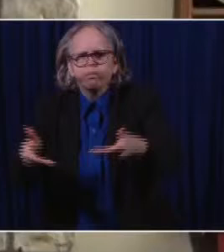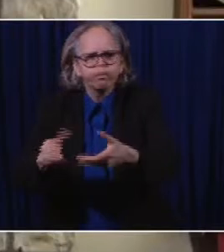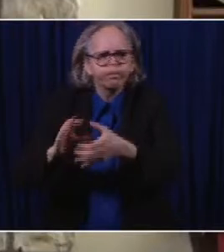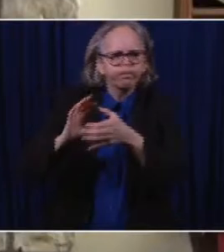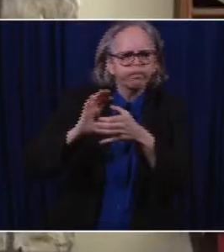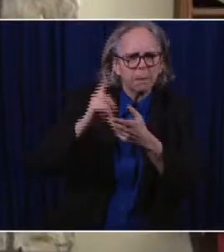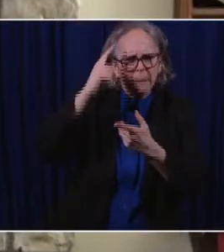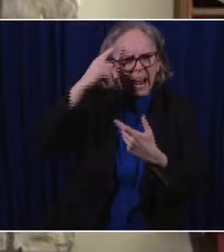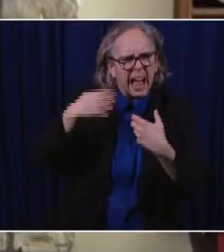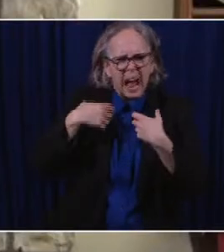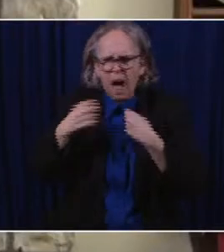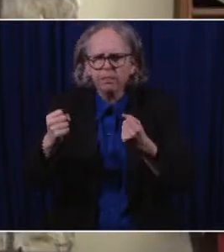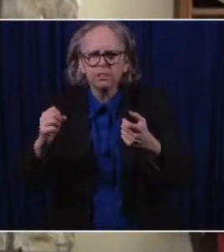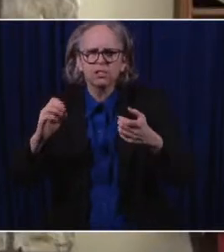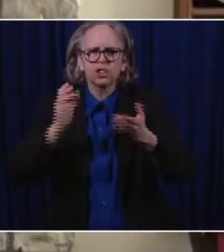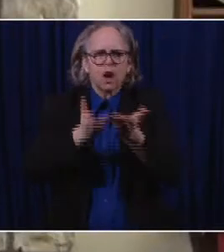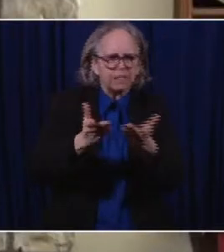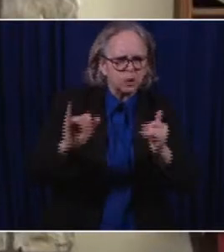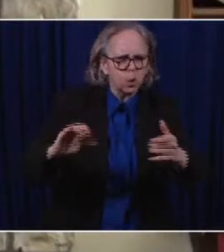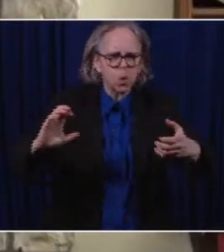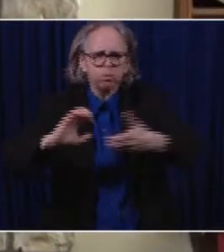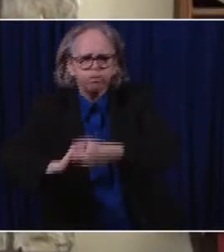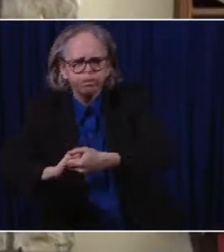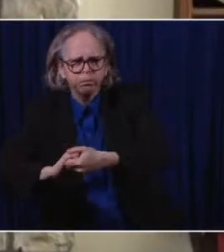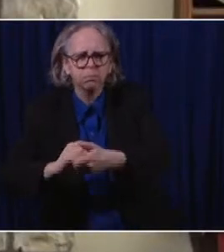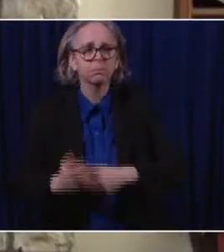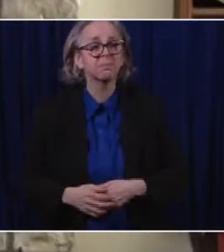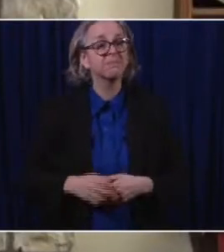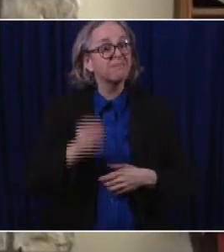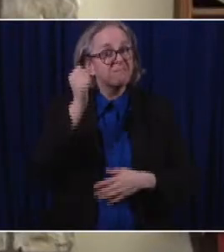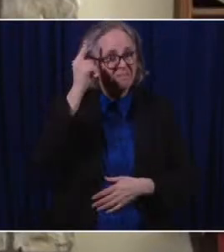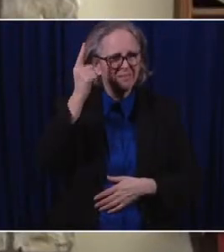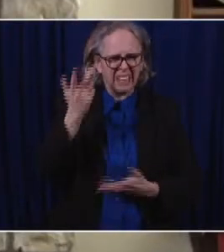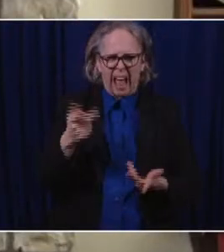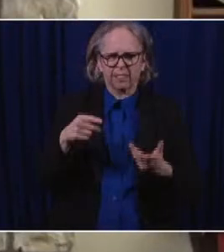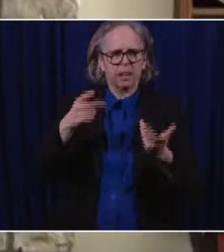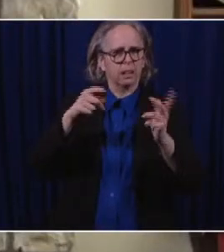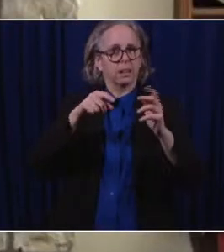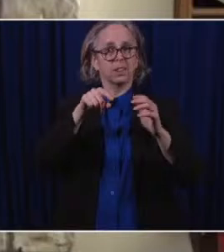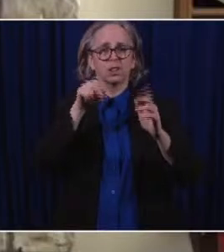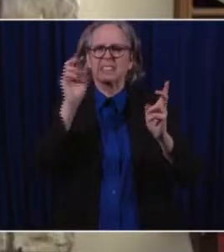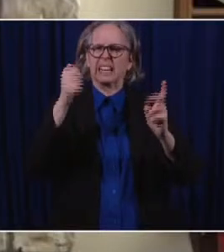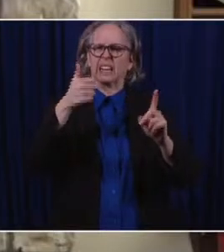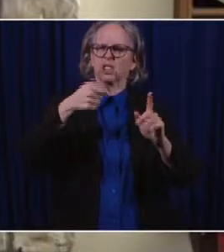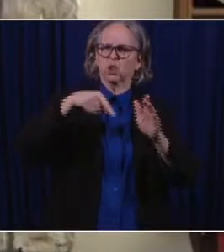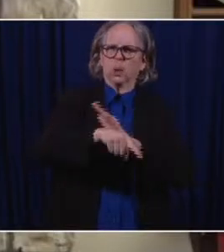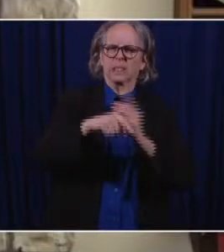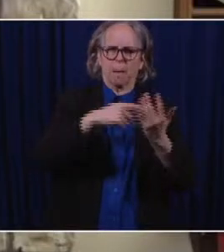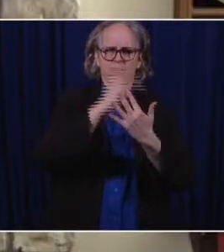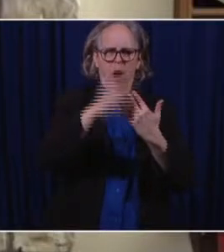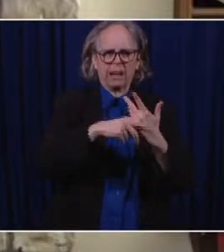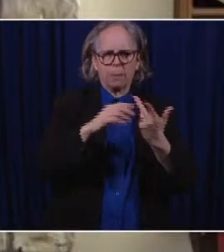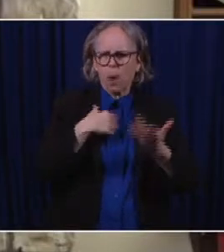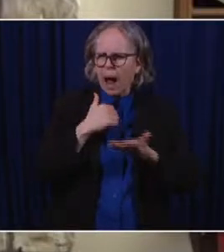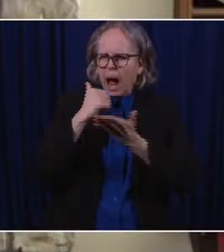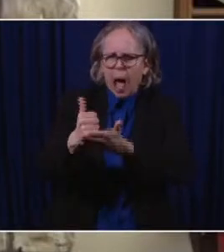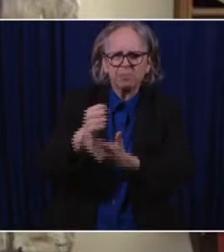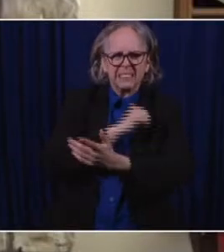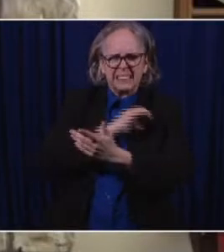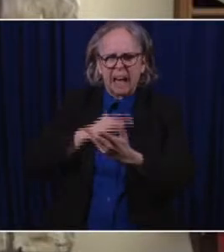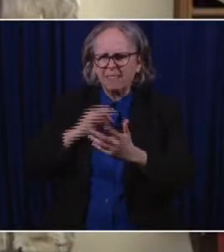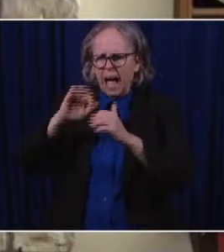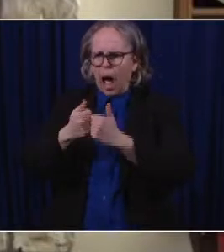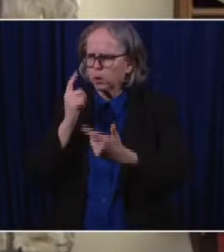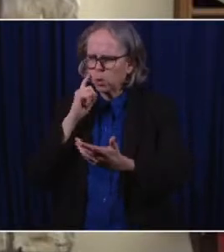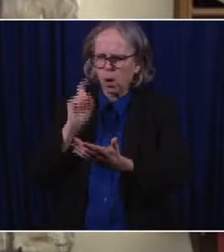climate, while the Signs of Suicide program equipped educators and staff with skills to identify signs of distress